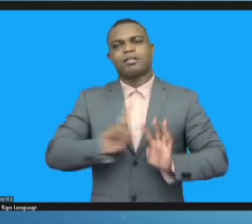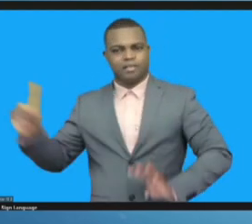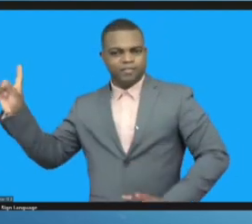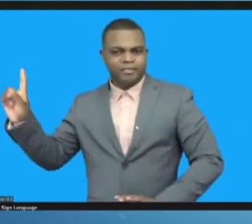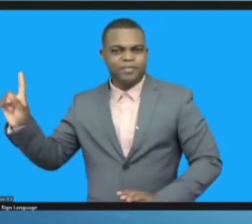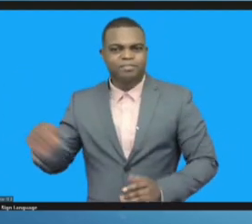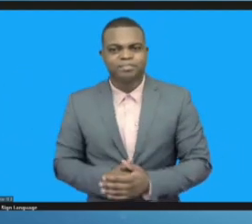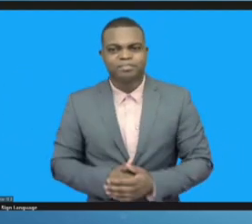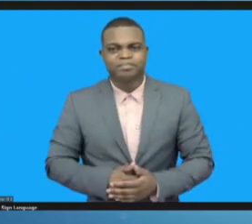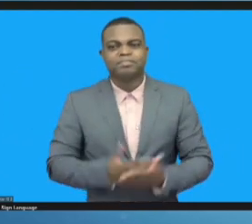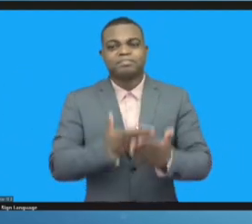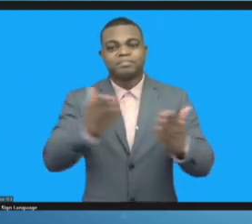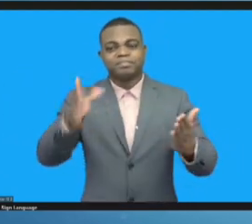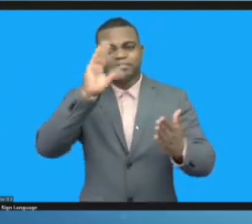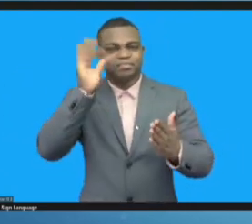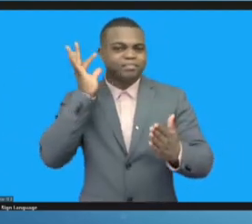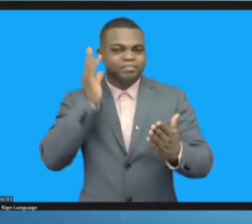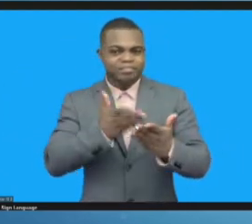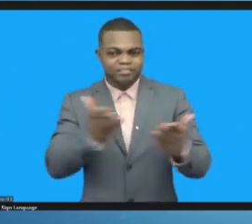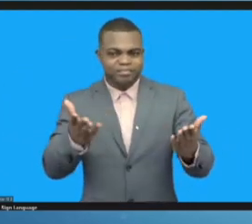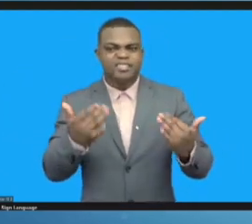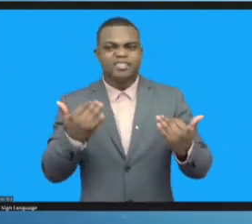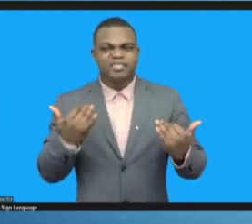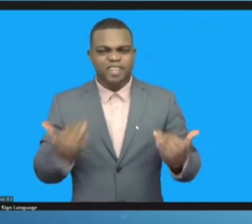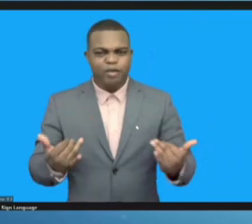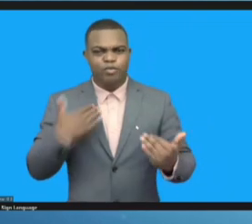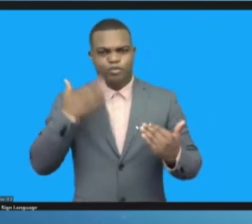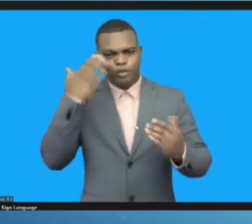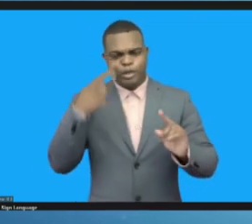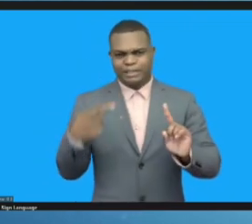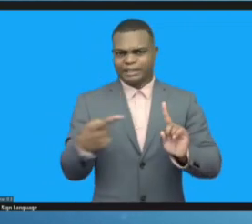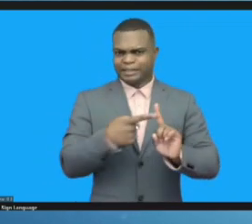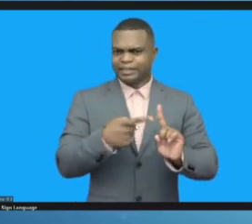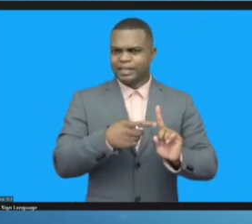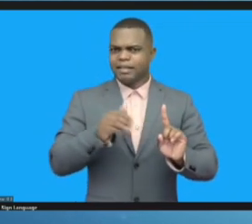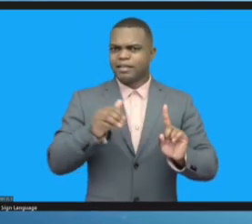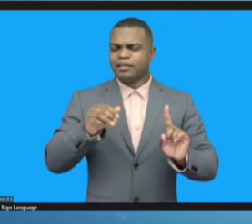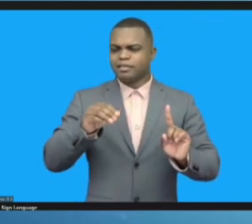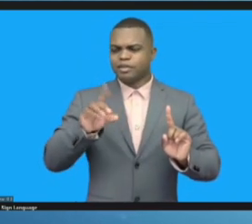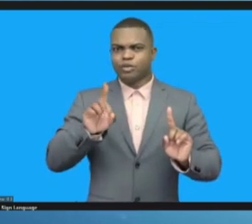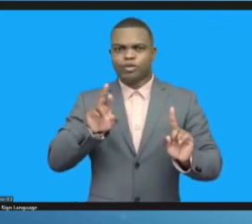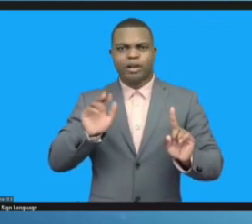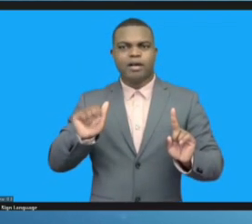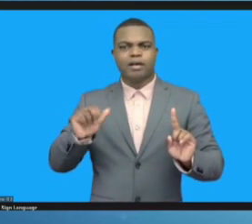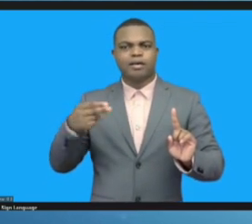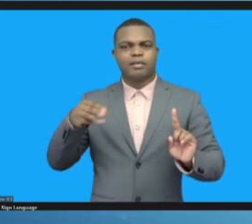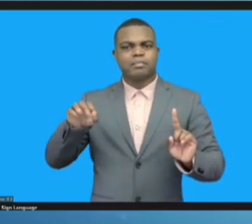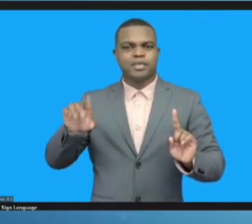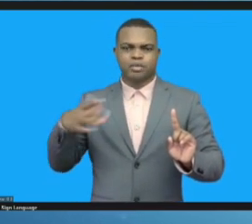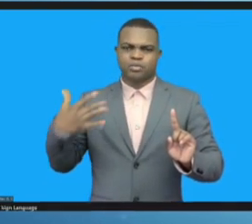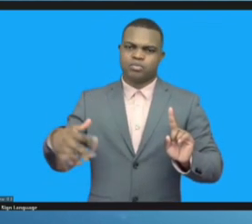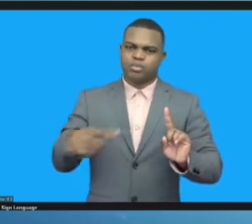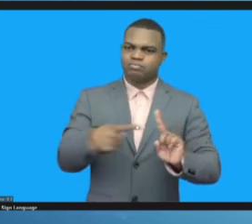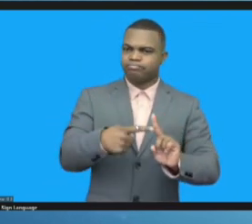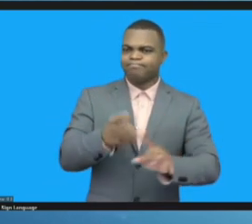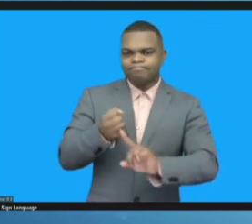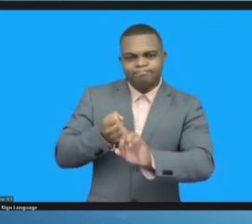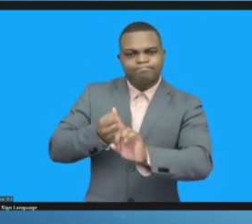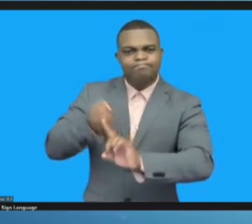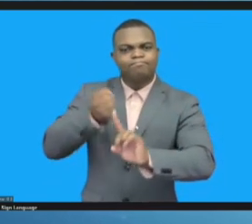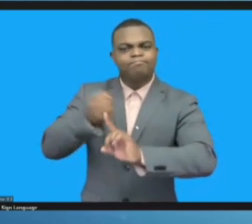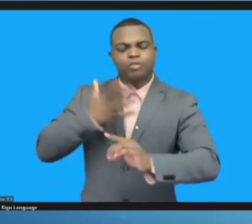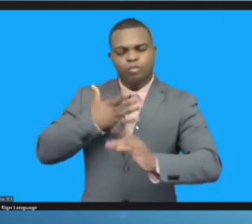and the cyberspace, especially for a developing country like his own, and it's something close to his heart. So I think he deserves a huge